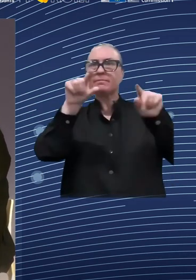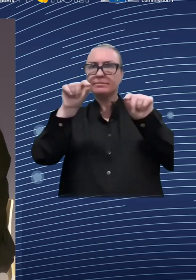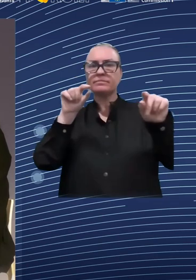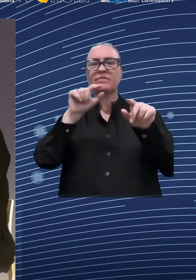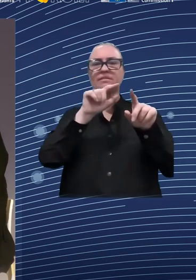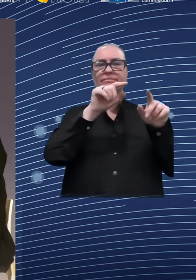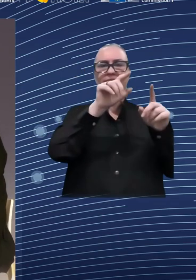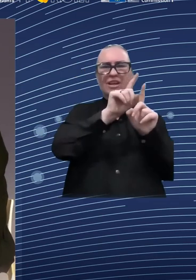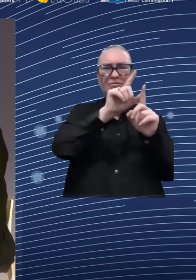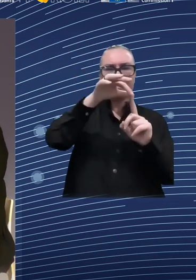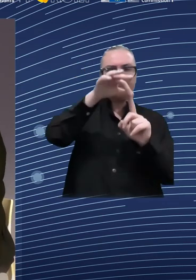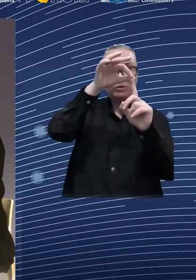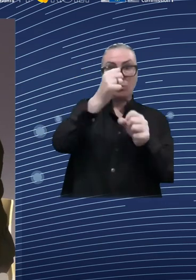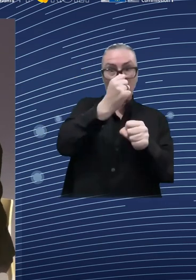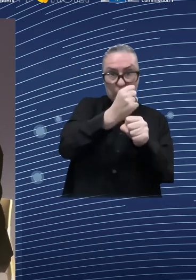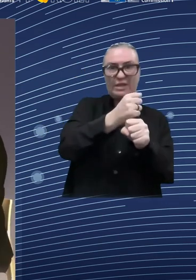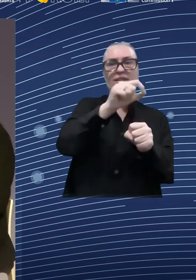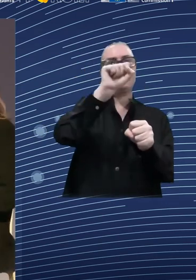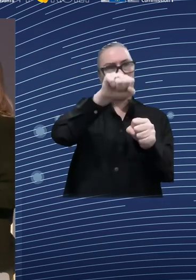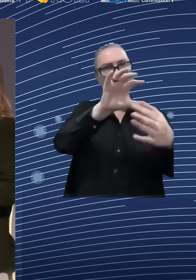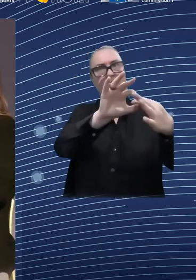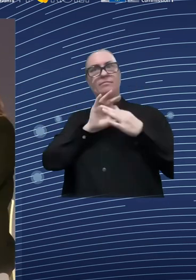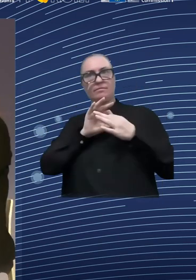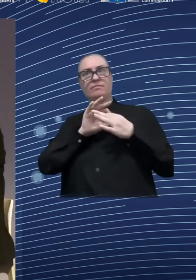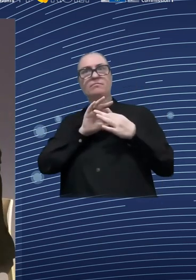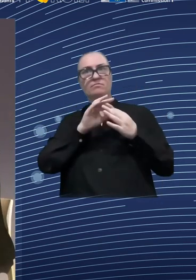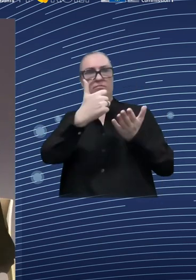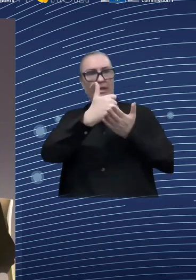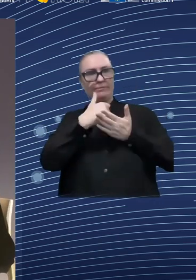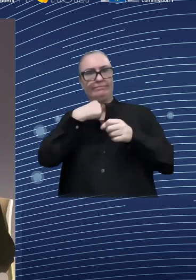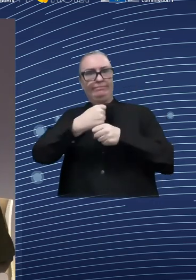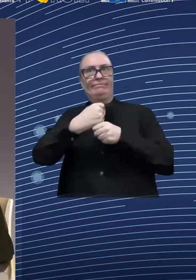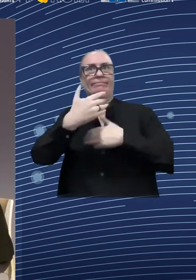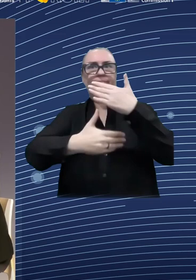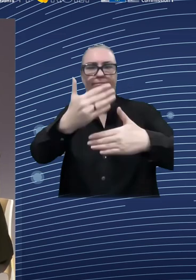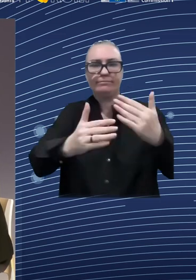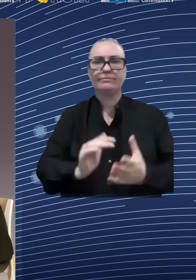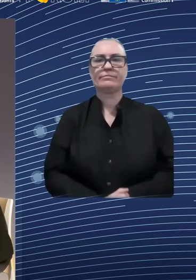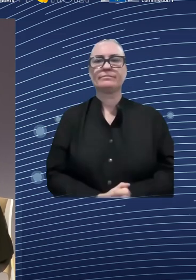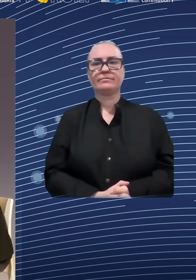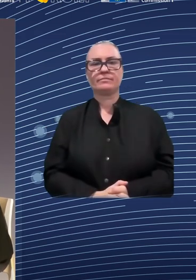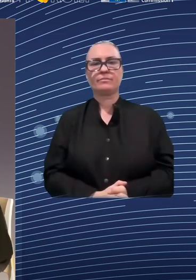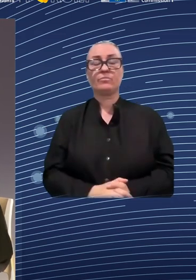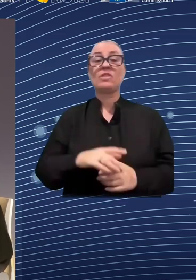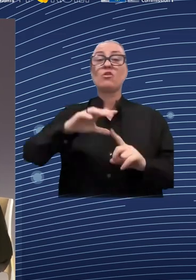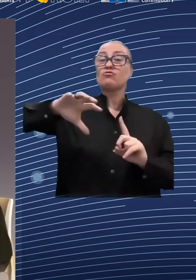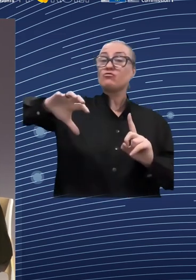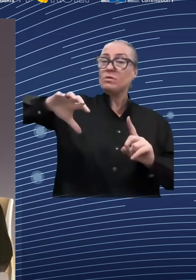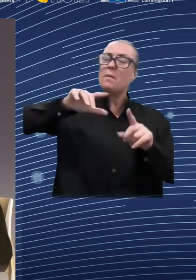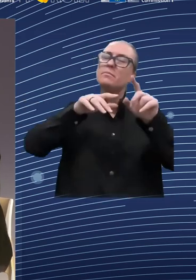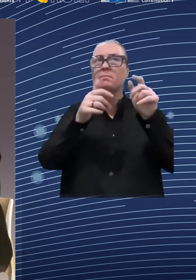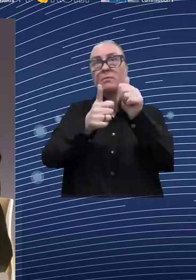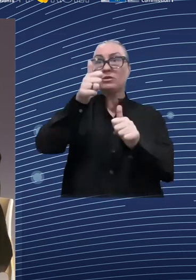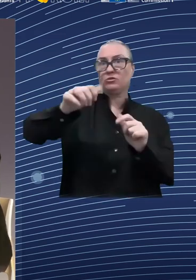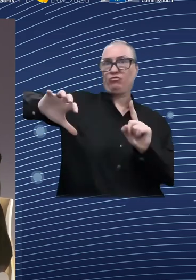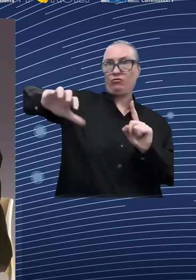says. Well, aren't we all? Yeah. Veronica, tell us a bit about what you're working on. The